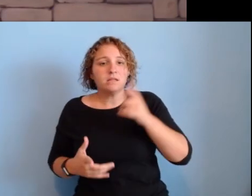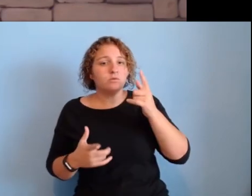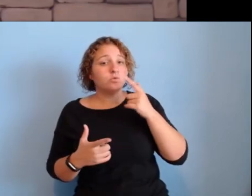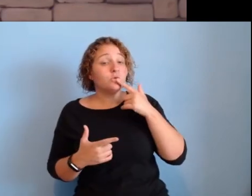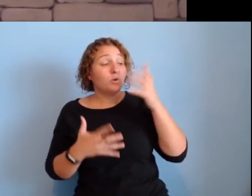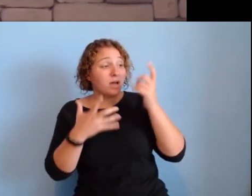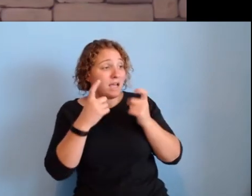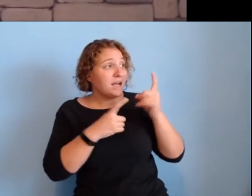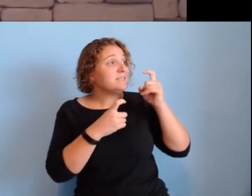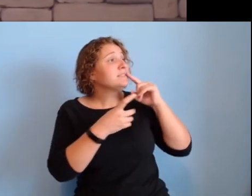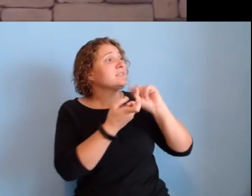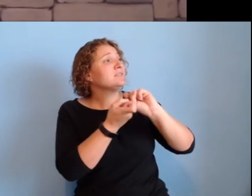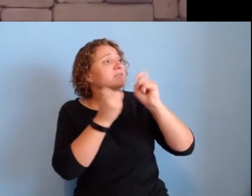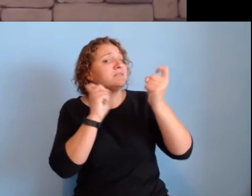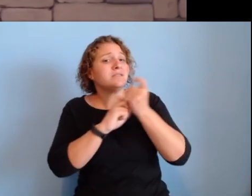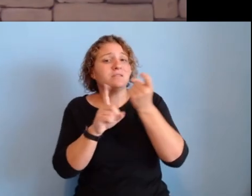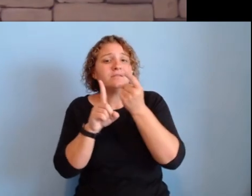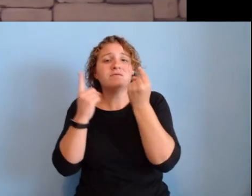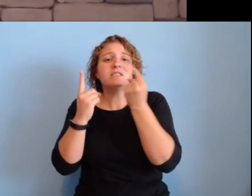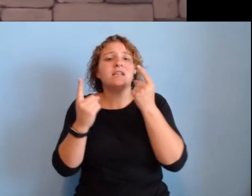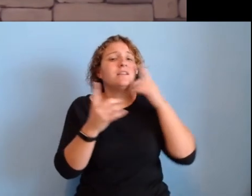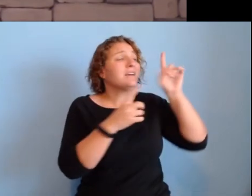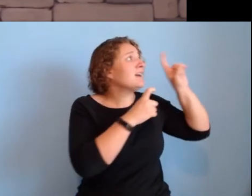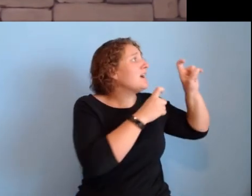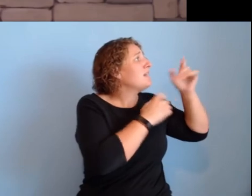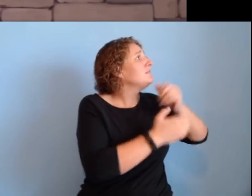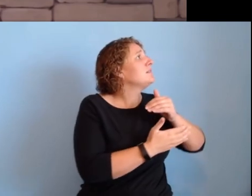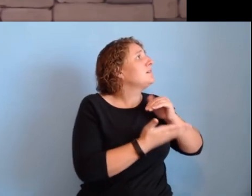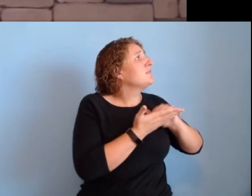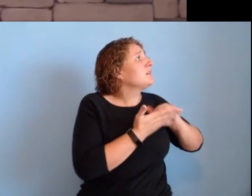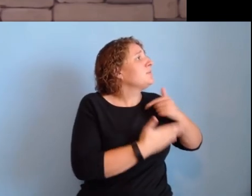Now, if you're telling me, well, yeah, that all sounds good, but I don't know how to pray.